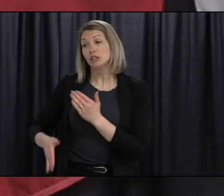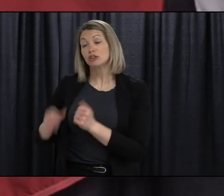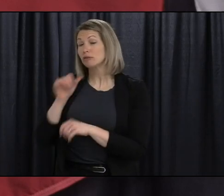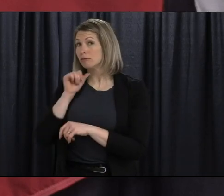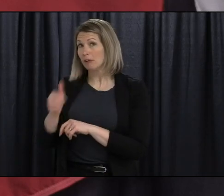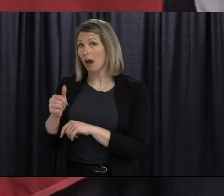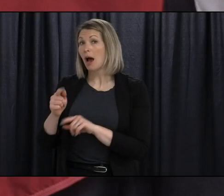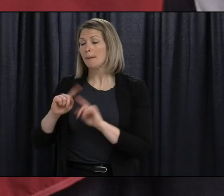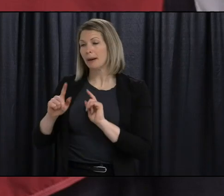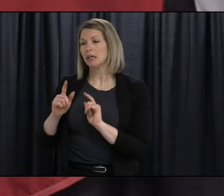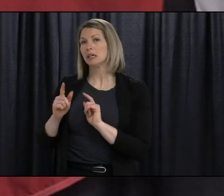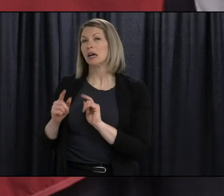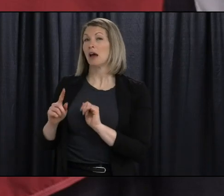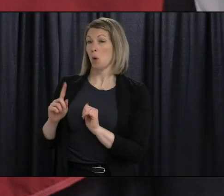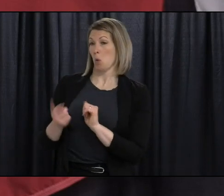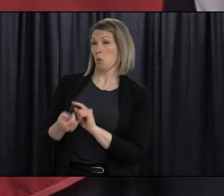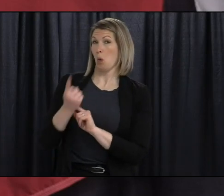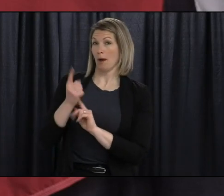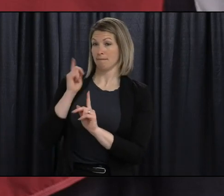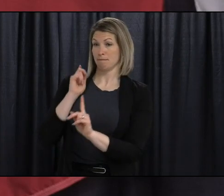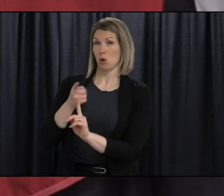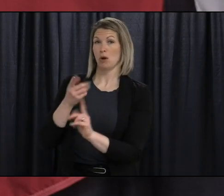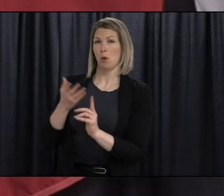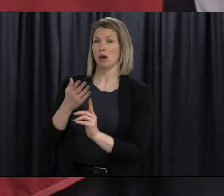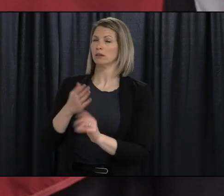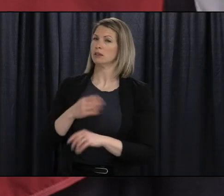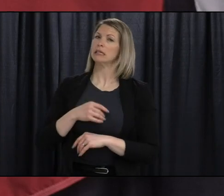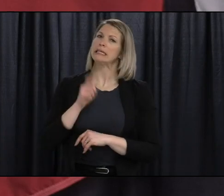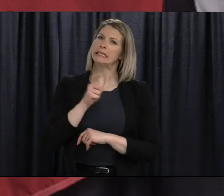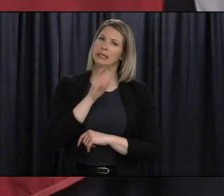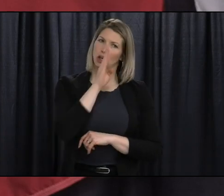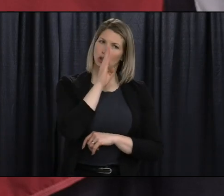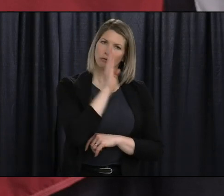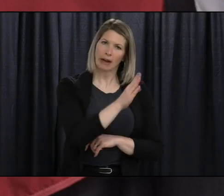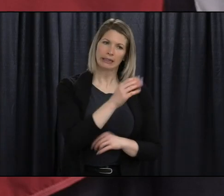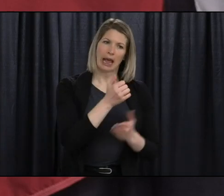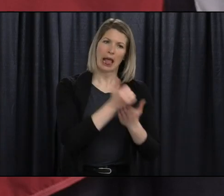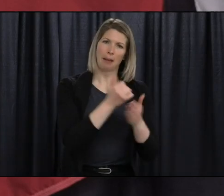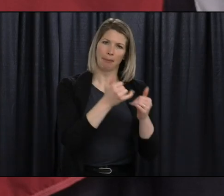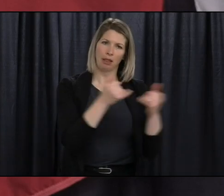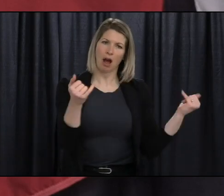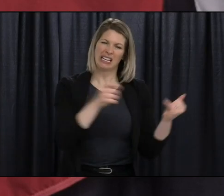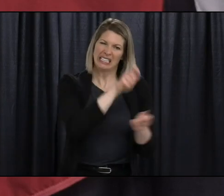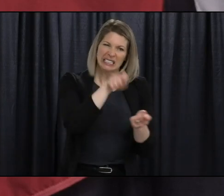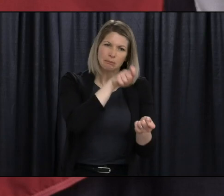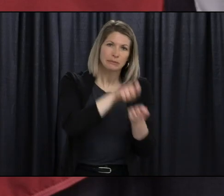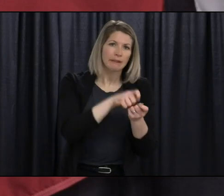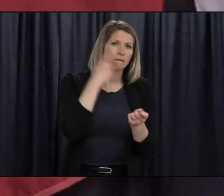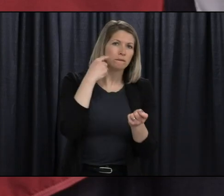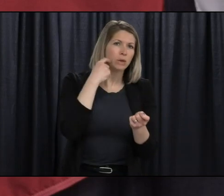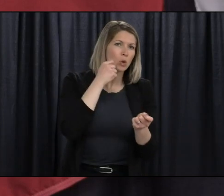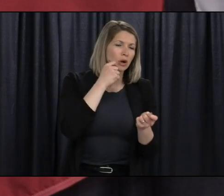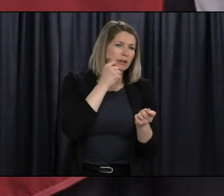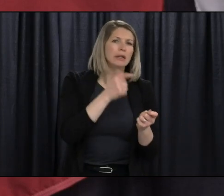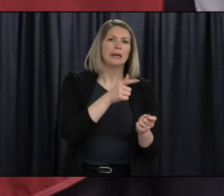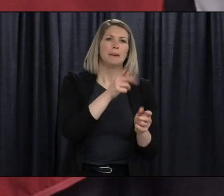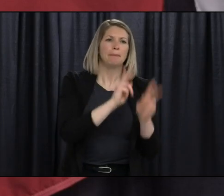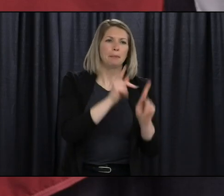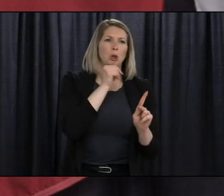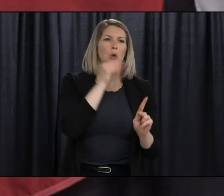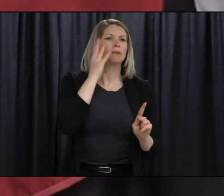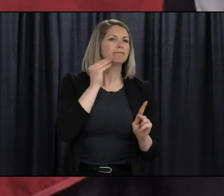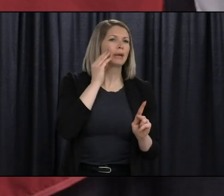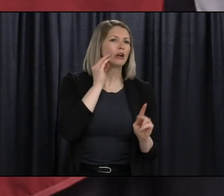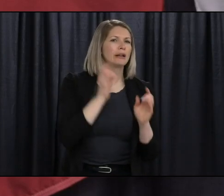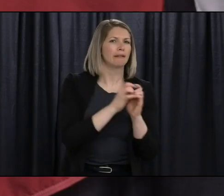need to work on. One is a dedicated helpline that we can actually probably coordinate with some other lines that are in place. But one of the things